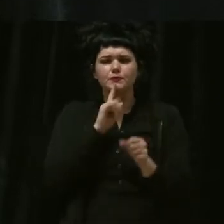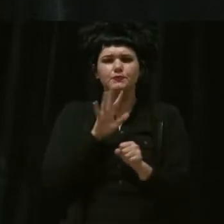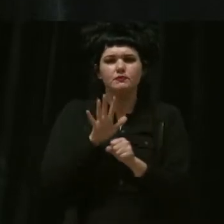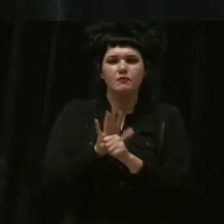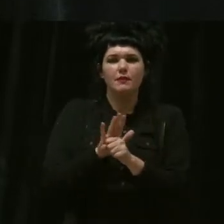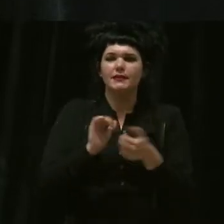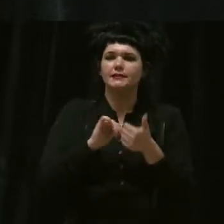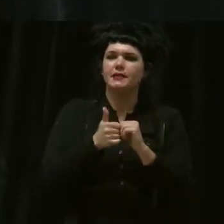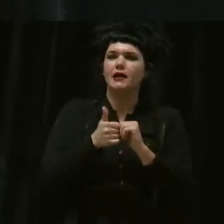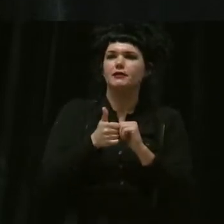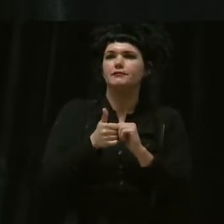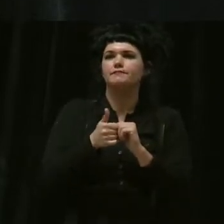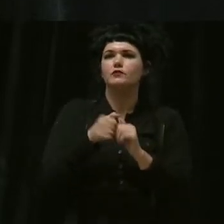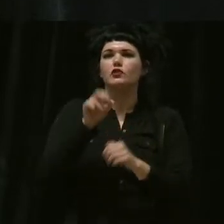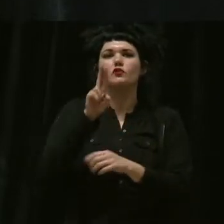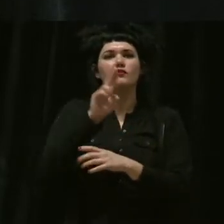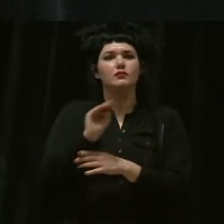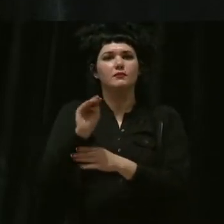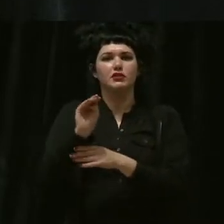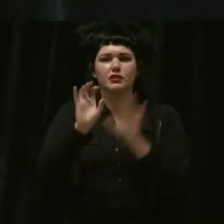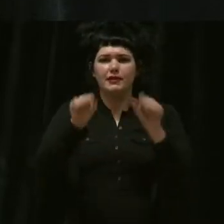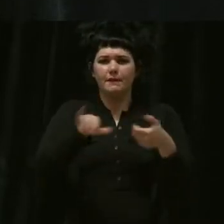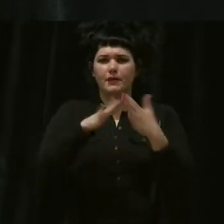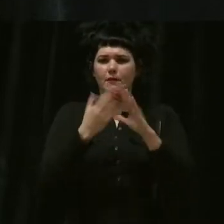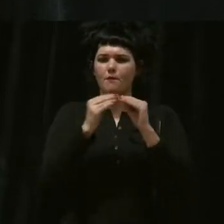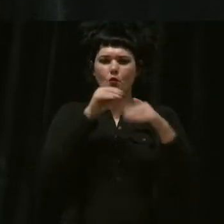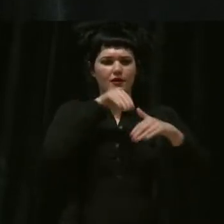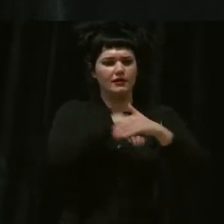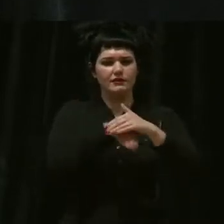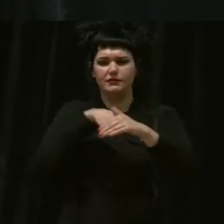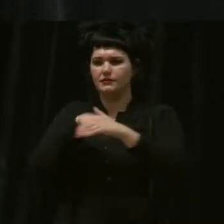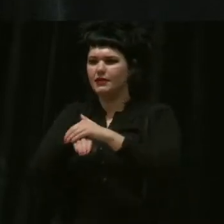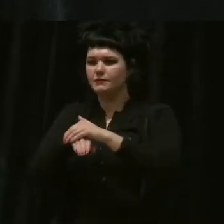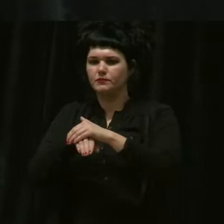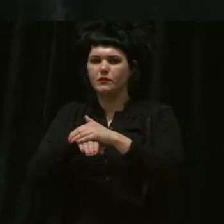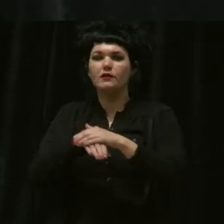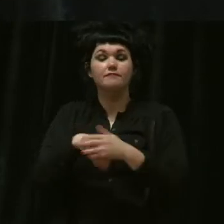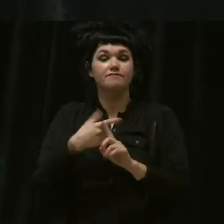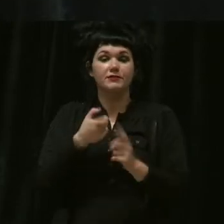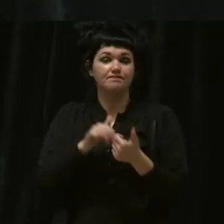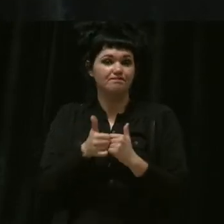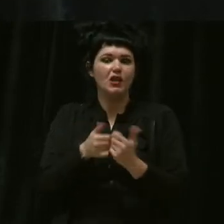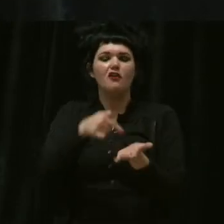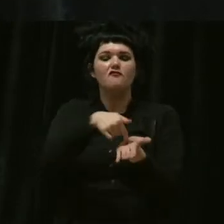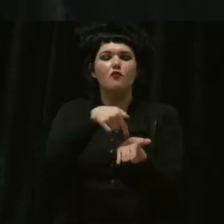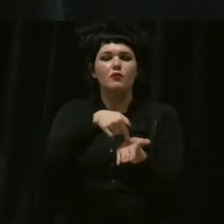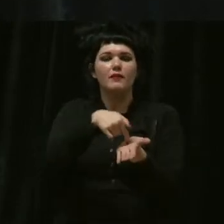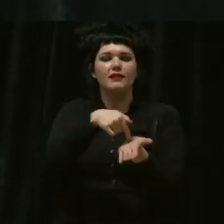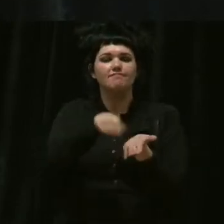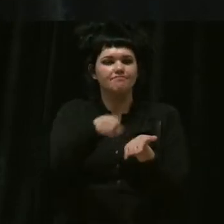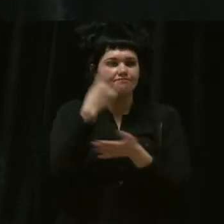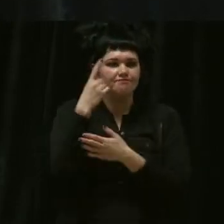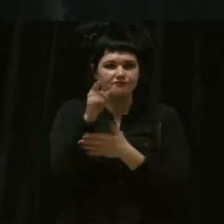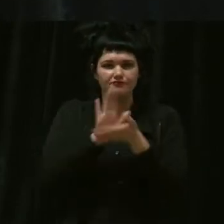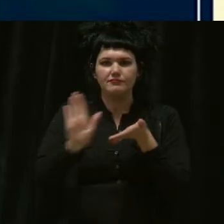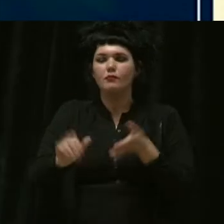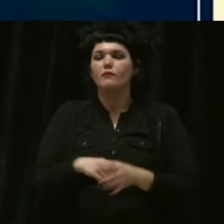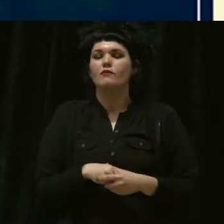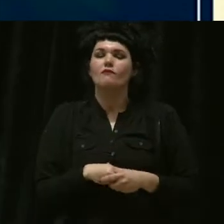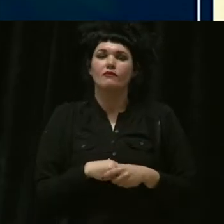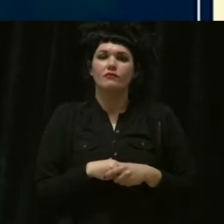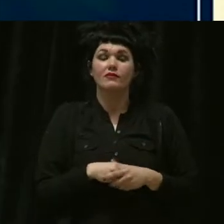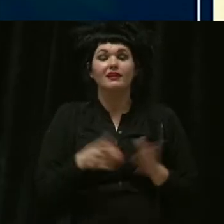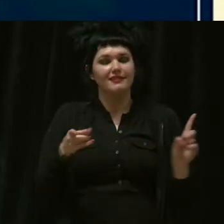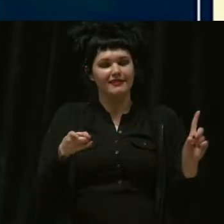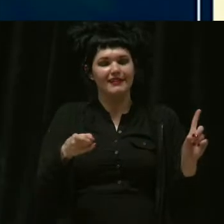make the University of Michigan more accessible from an affordability standpoint. Despite the sticker